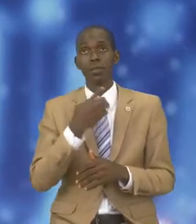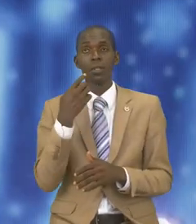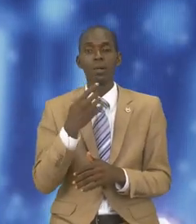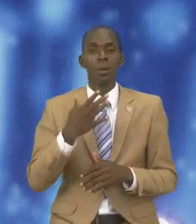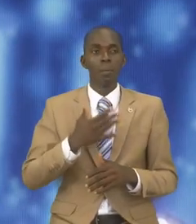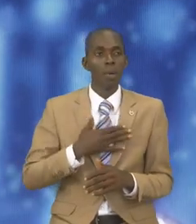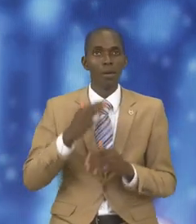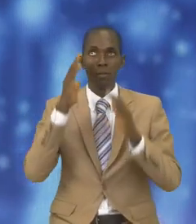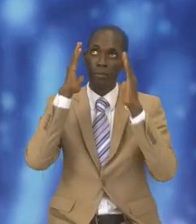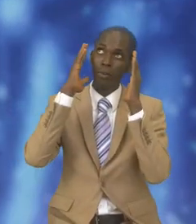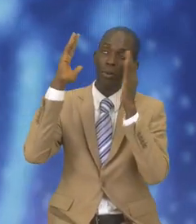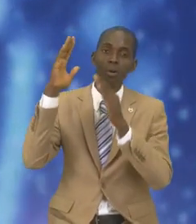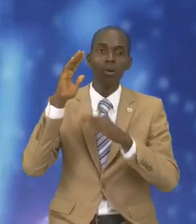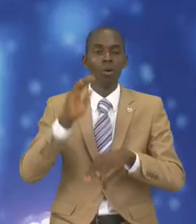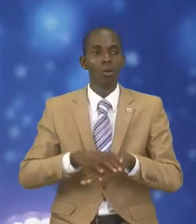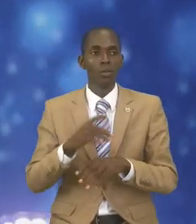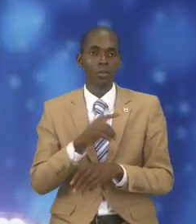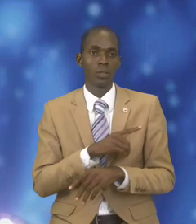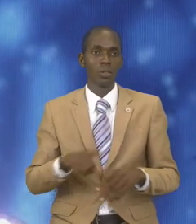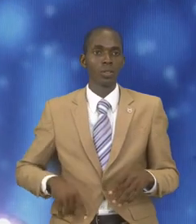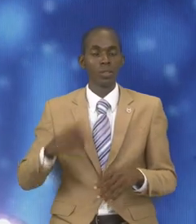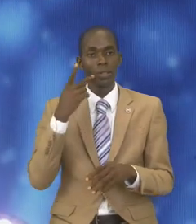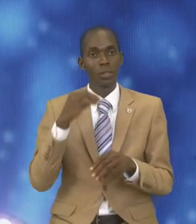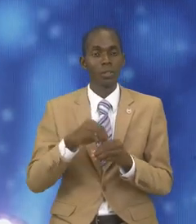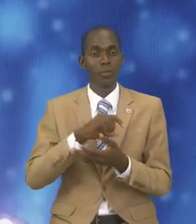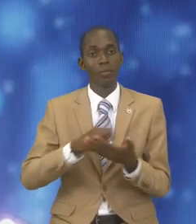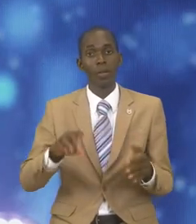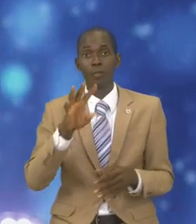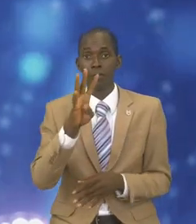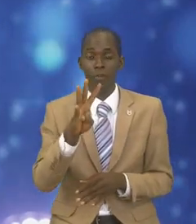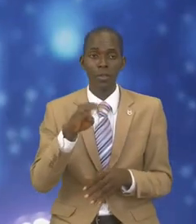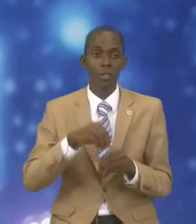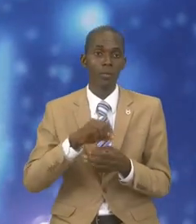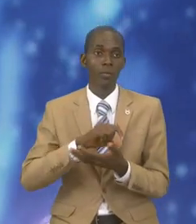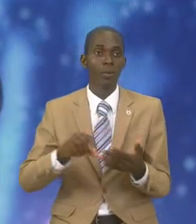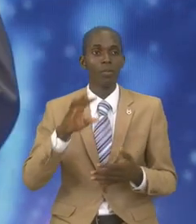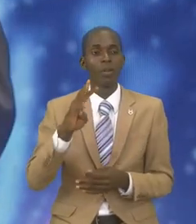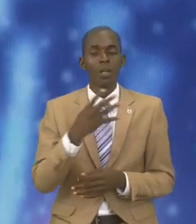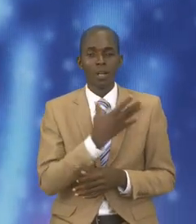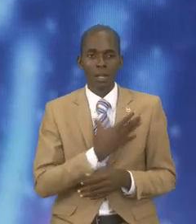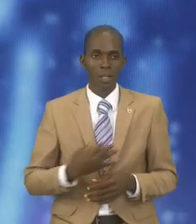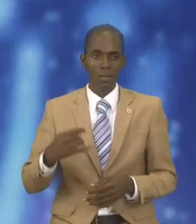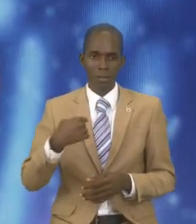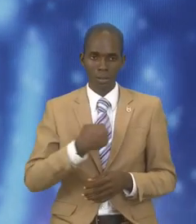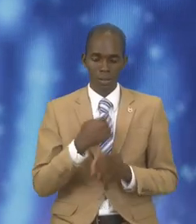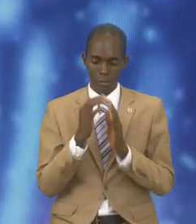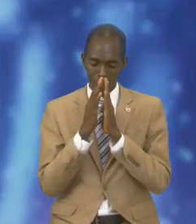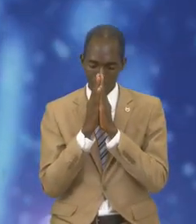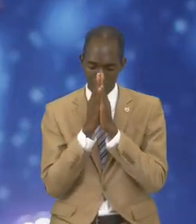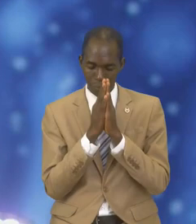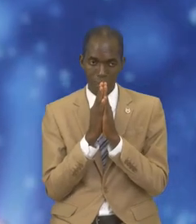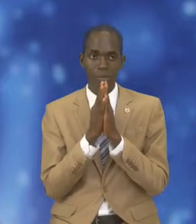my focus on the Lord. Look at verse 4 there. In verse 4, and I prayed.